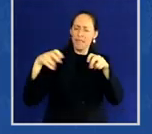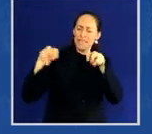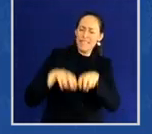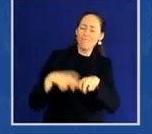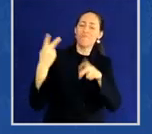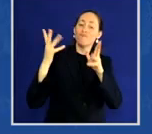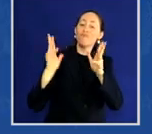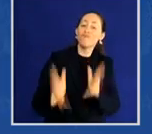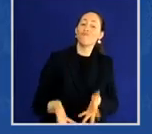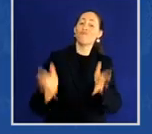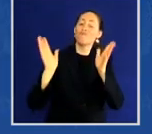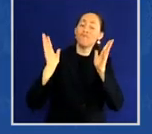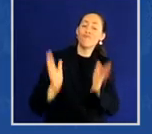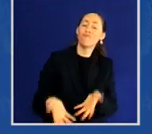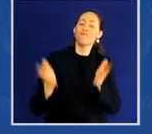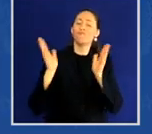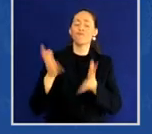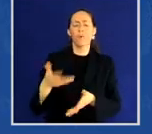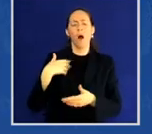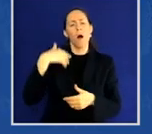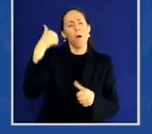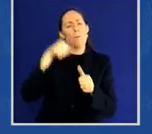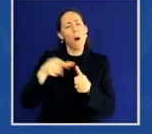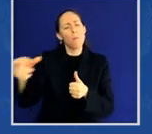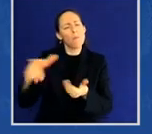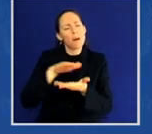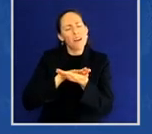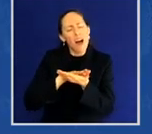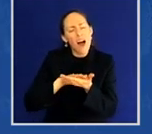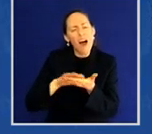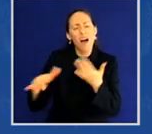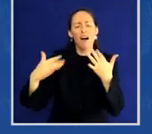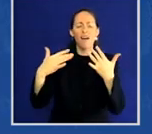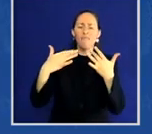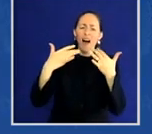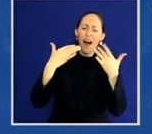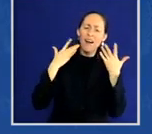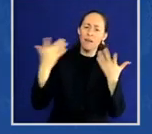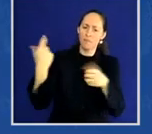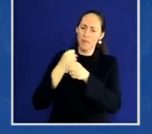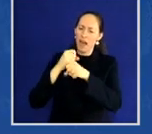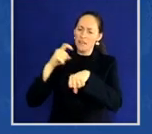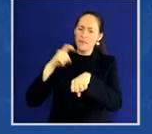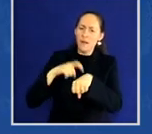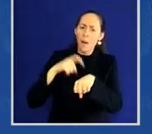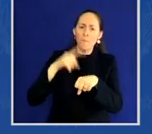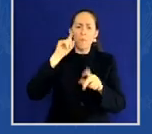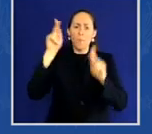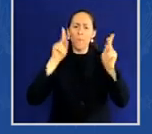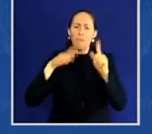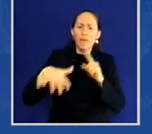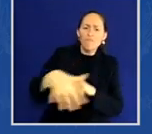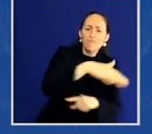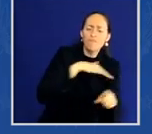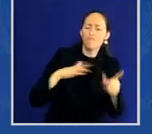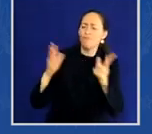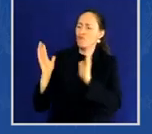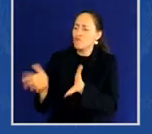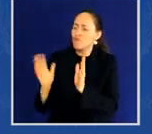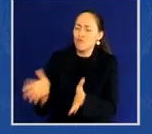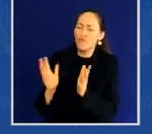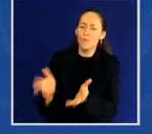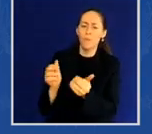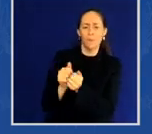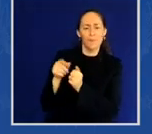treated everyone. He always made time for both the passengers and the employees. He also treated everyone like they were